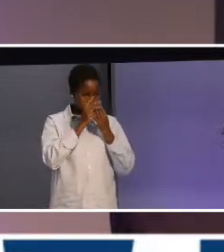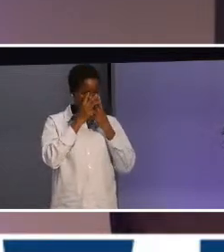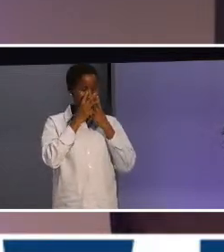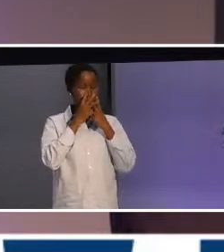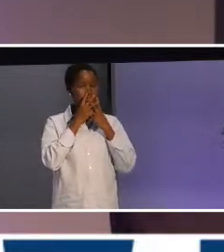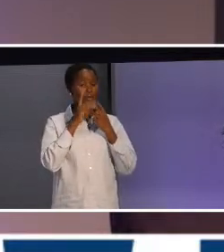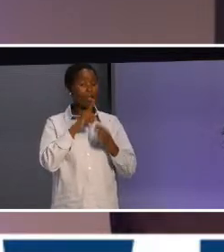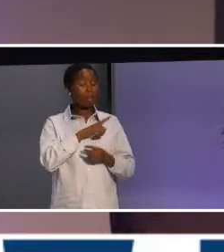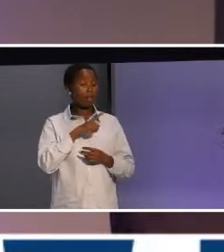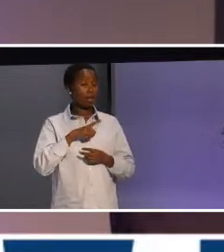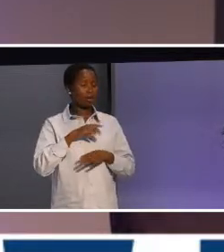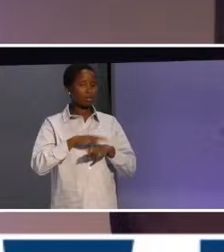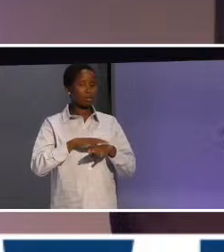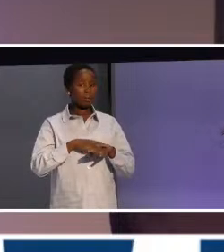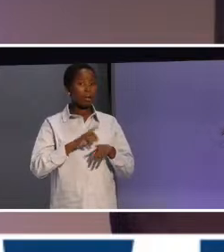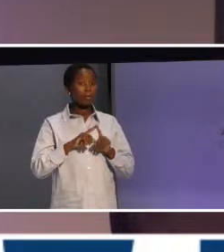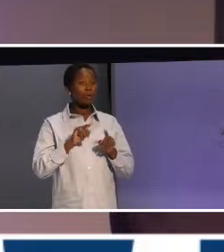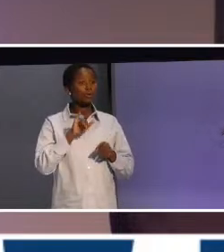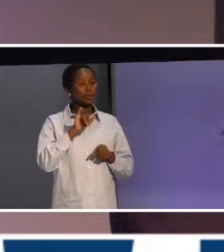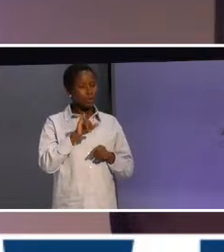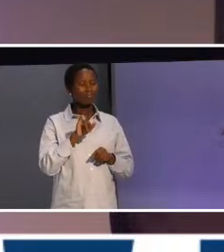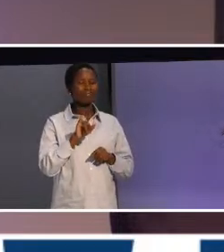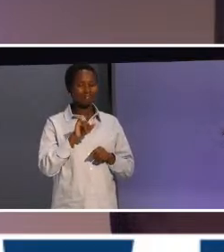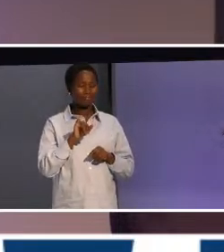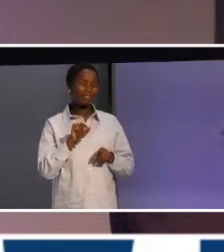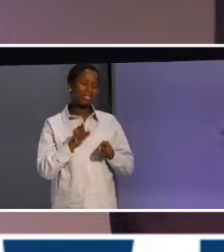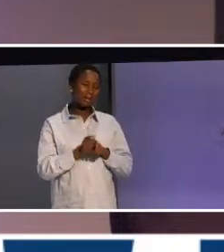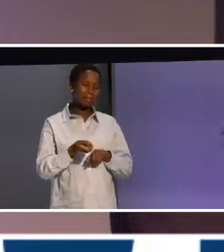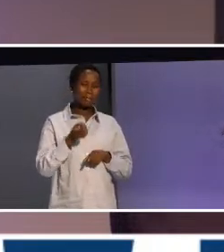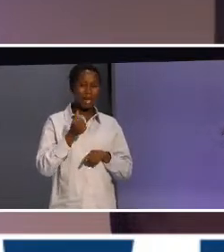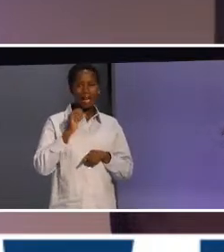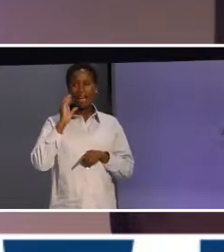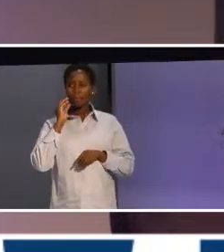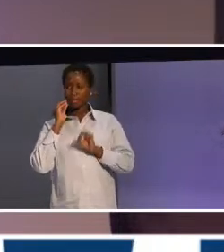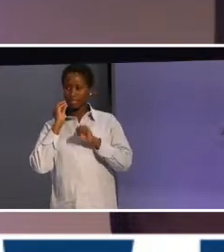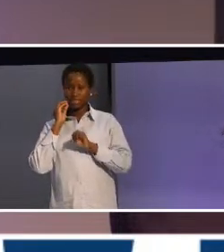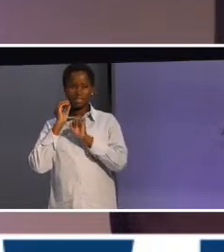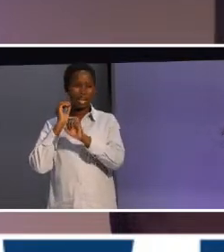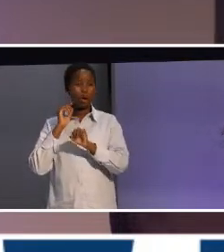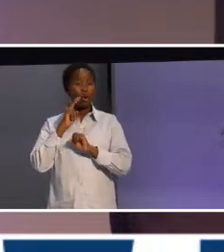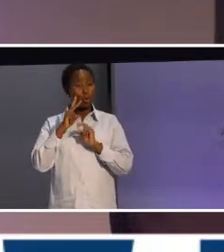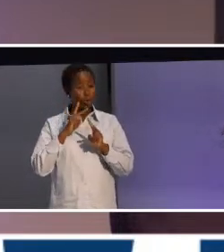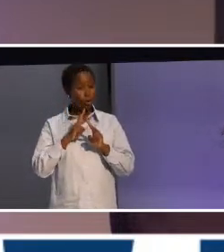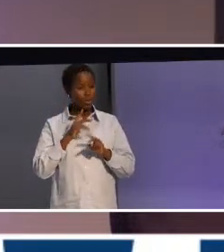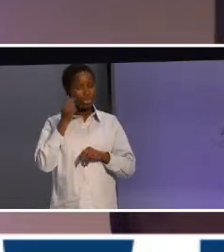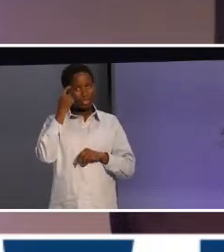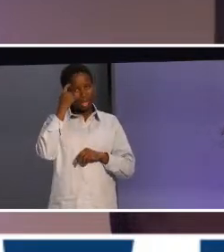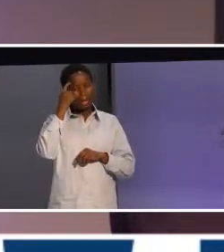this visit is nothing sort of a pilgrimage, and I feel very emotionally